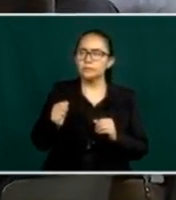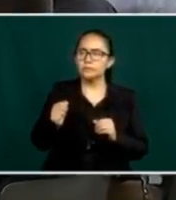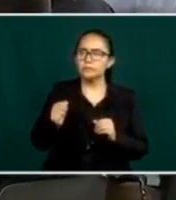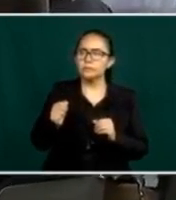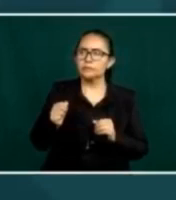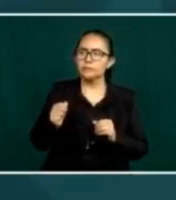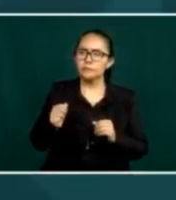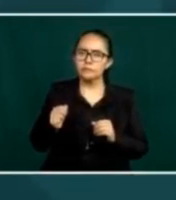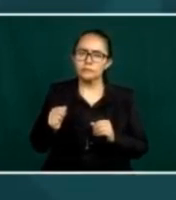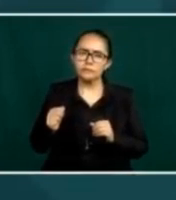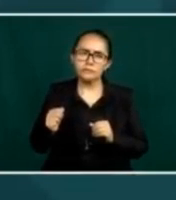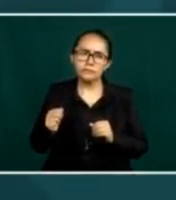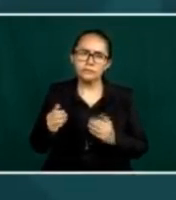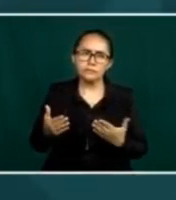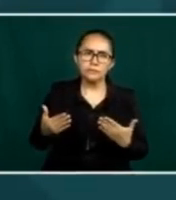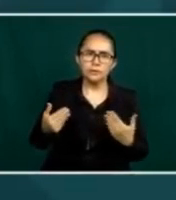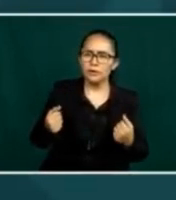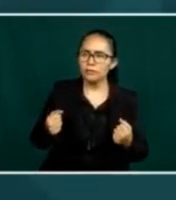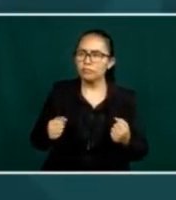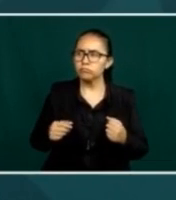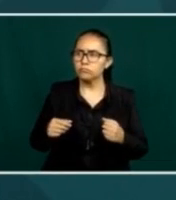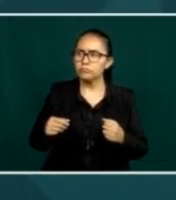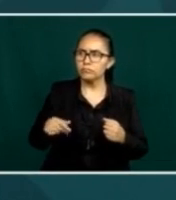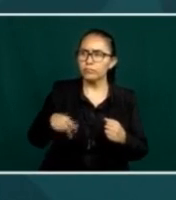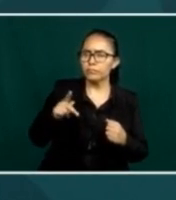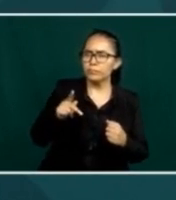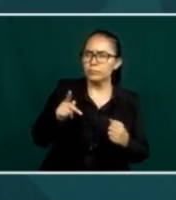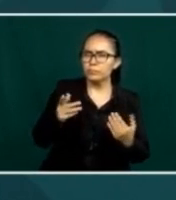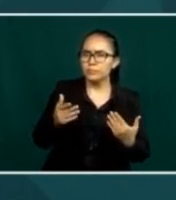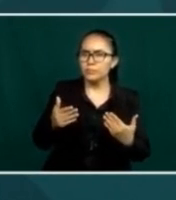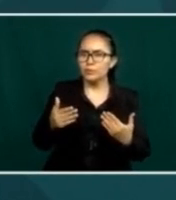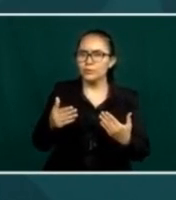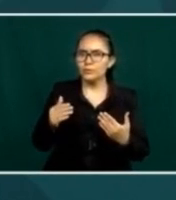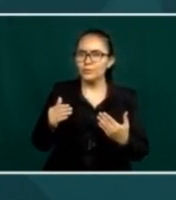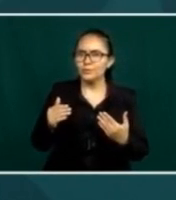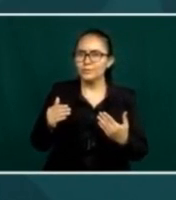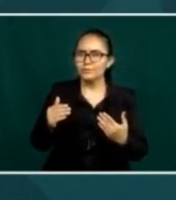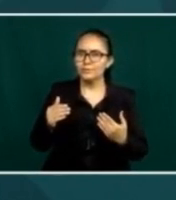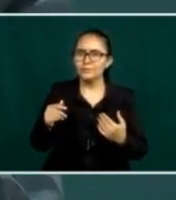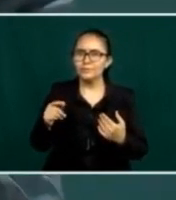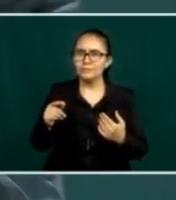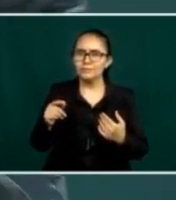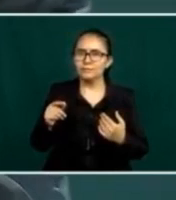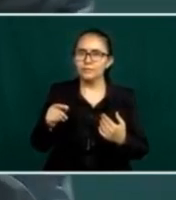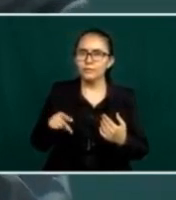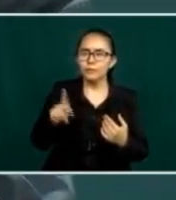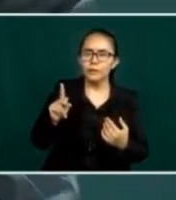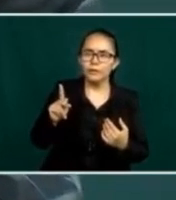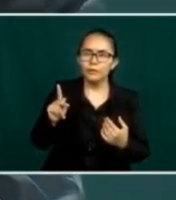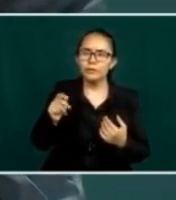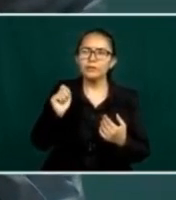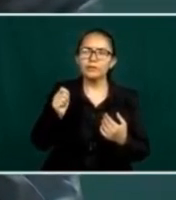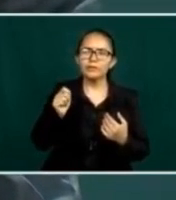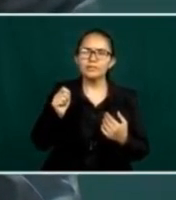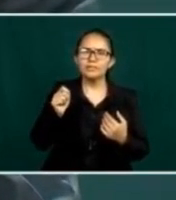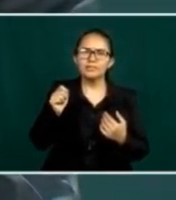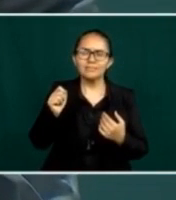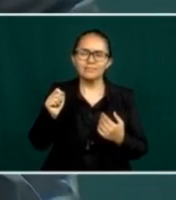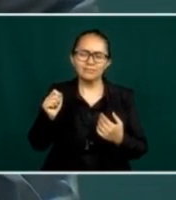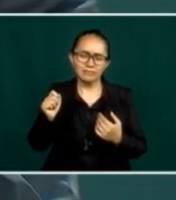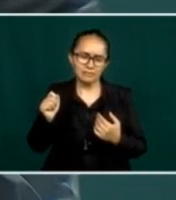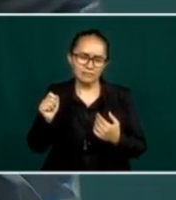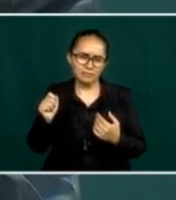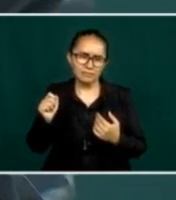So I guess we'll find out. In 40 years, we'll find out. However, that was